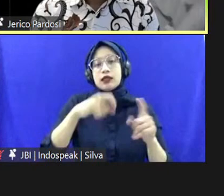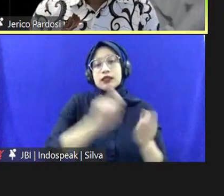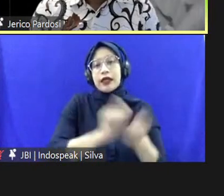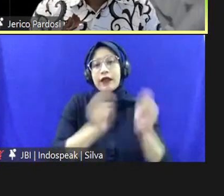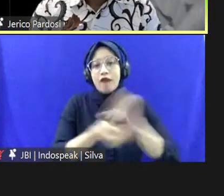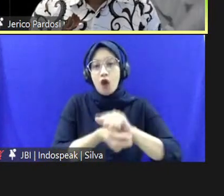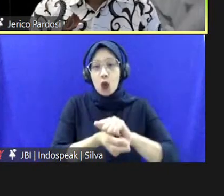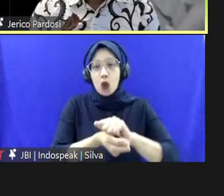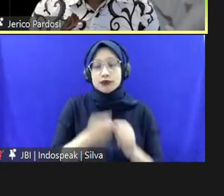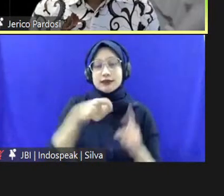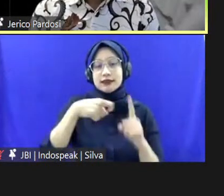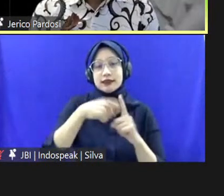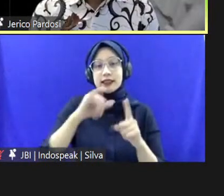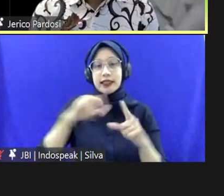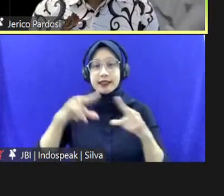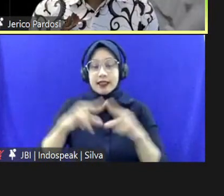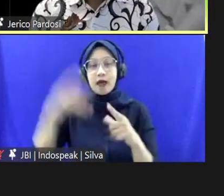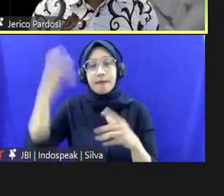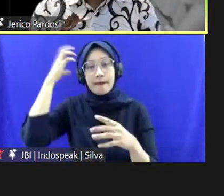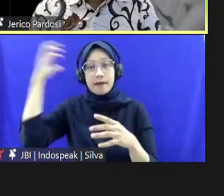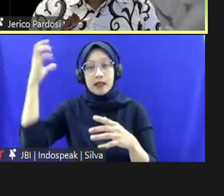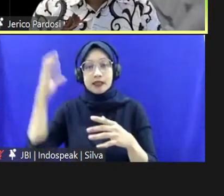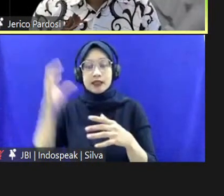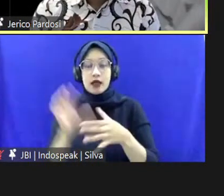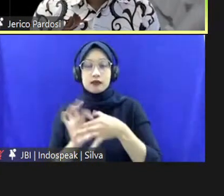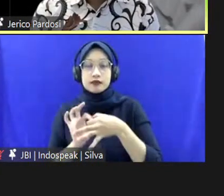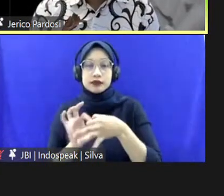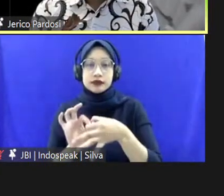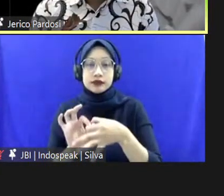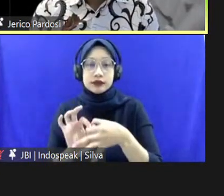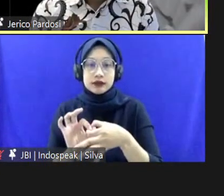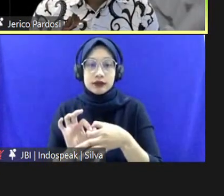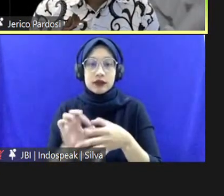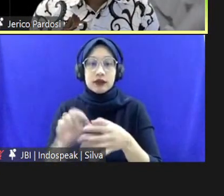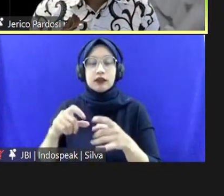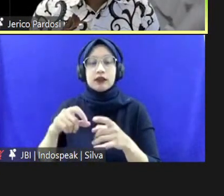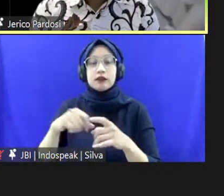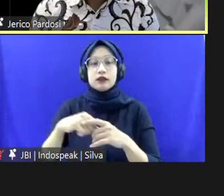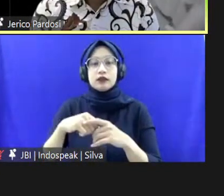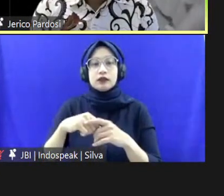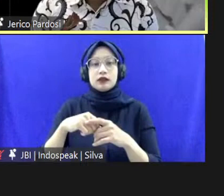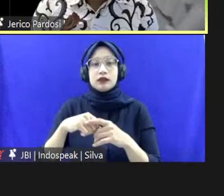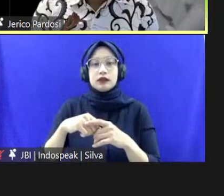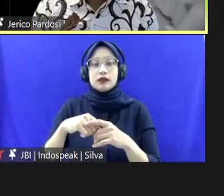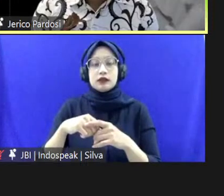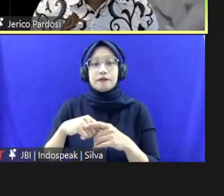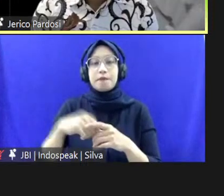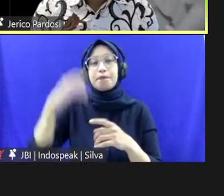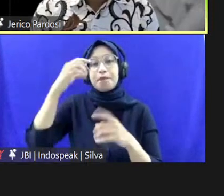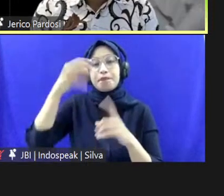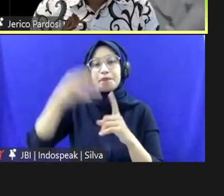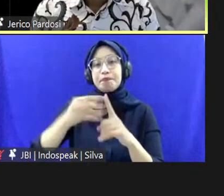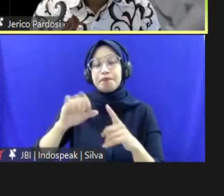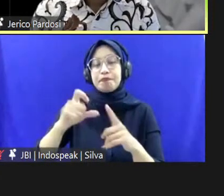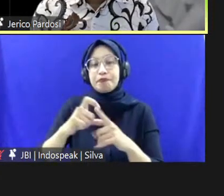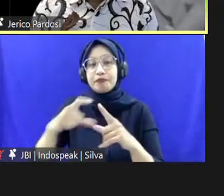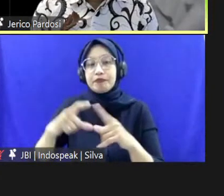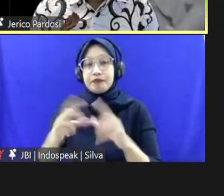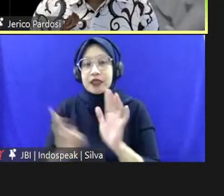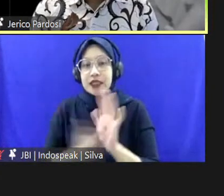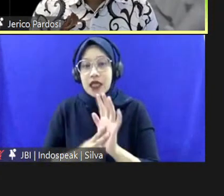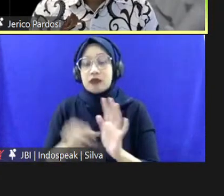they work with the TBAs and call them not TBA anymore, but call them as